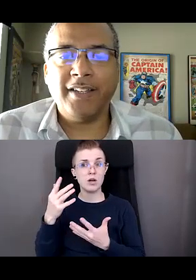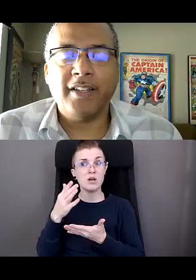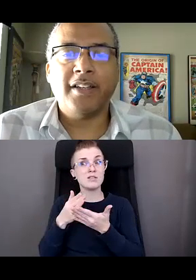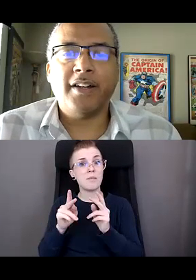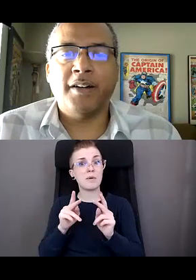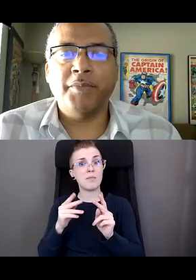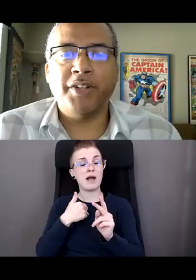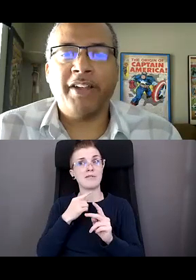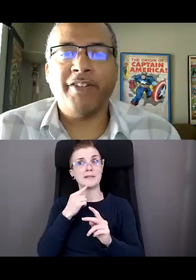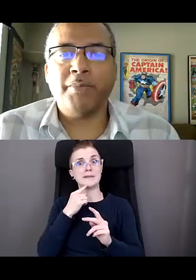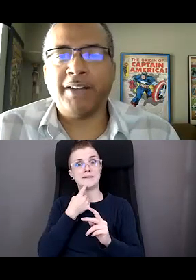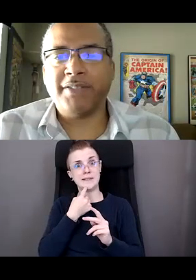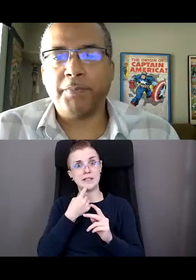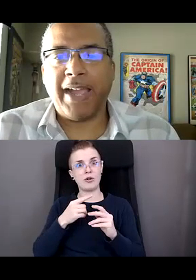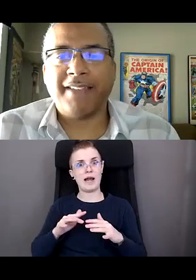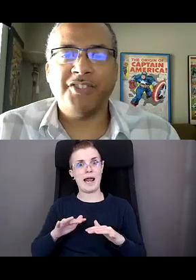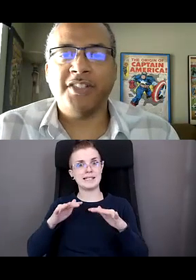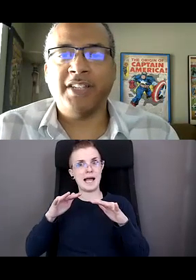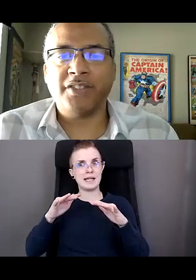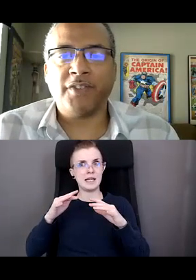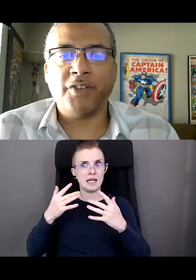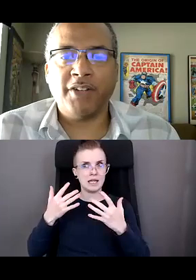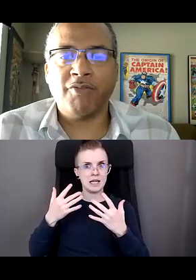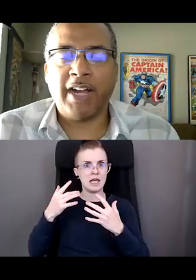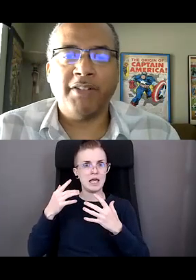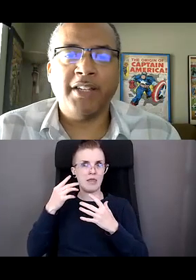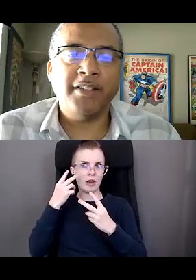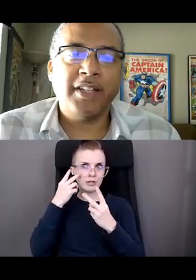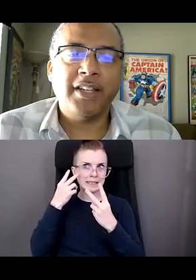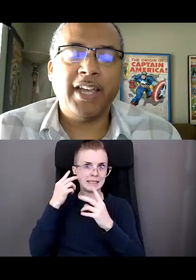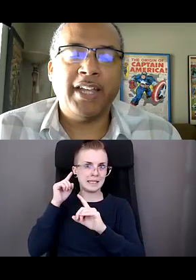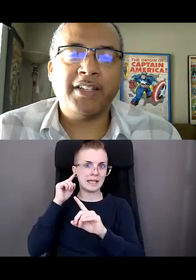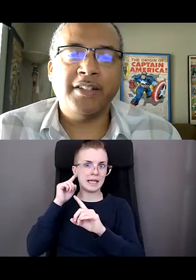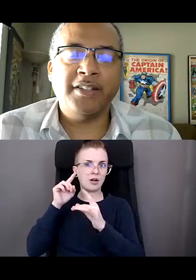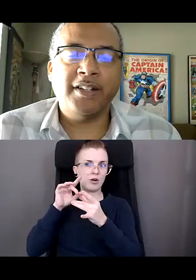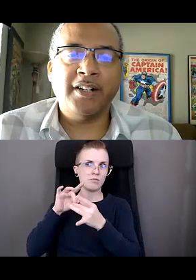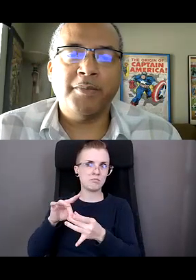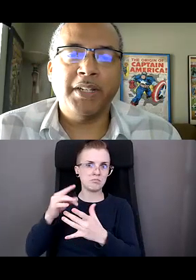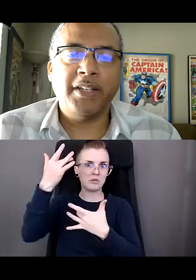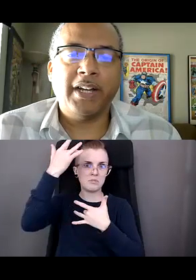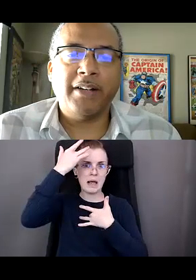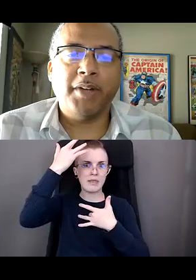anxiety. They're hearing about this pathogen that's floating around, and it could